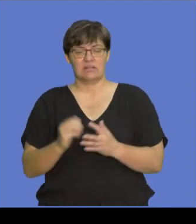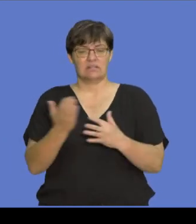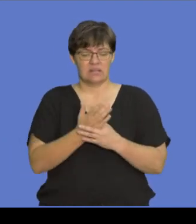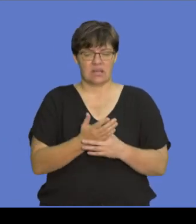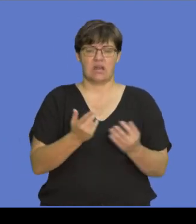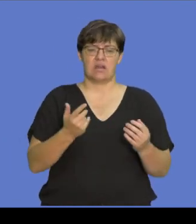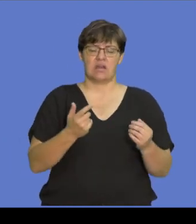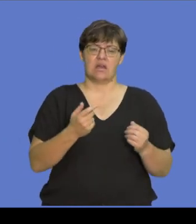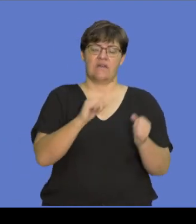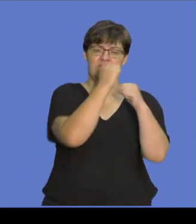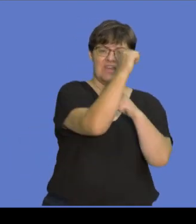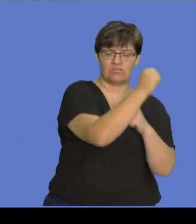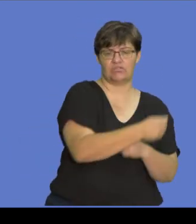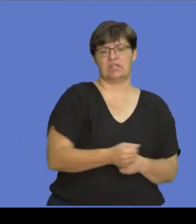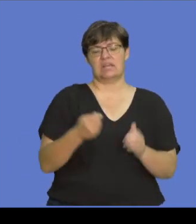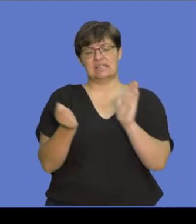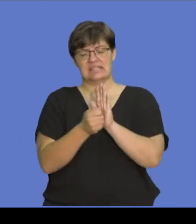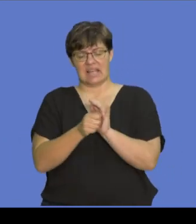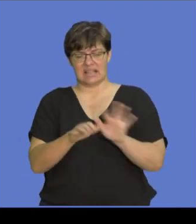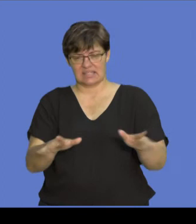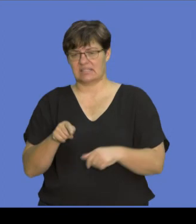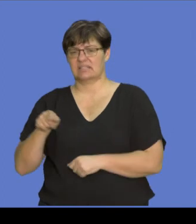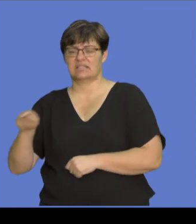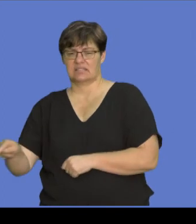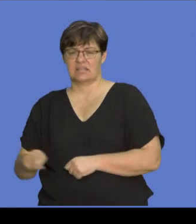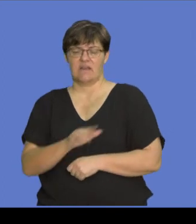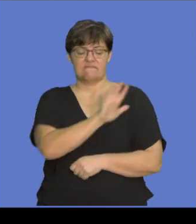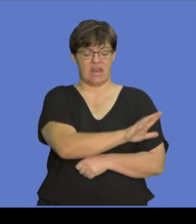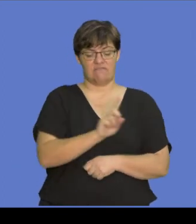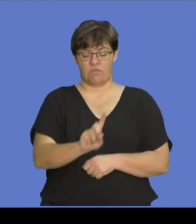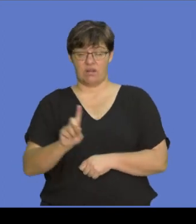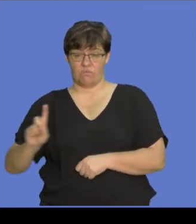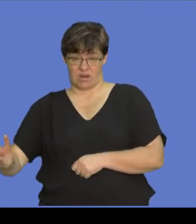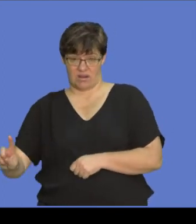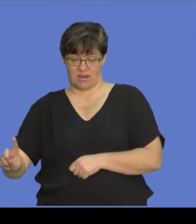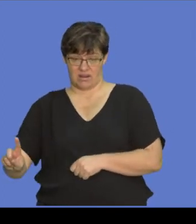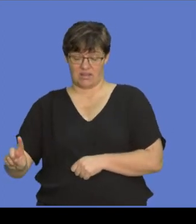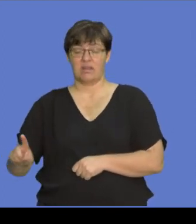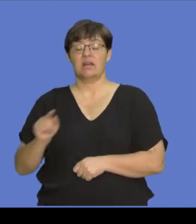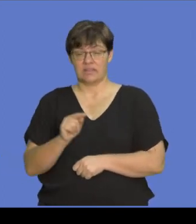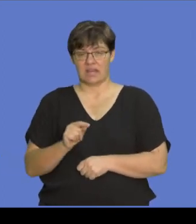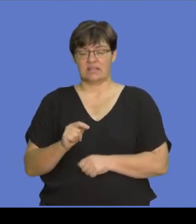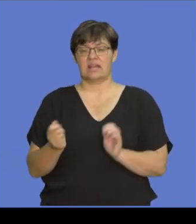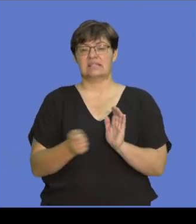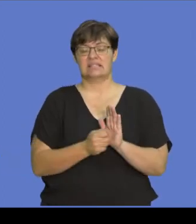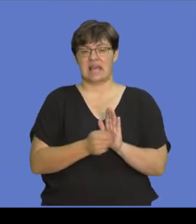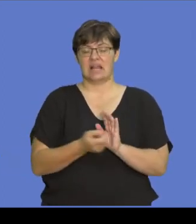the sales department in the ratio 5:1:1, and salespersons were paid a commission